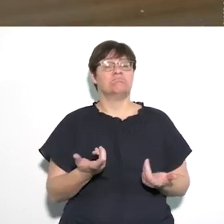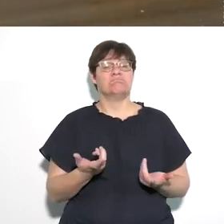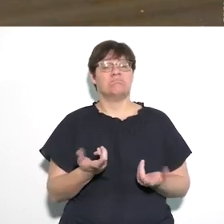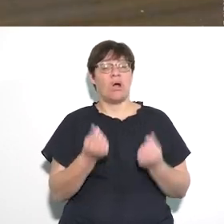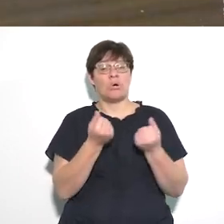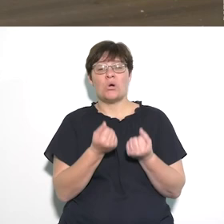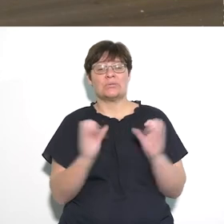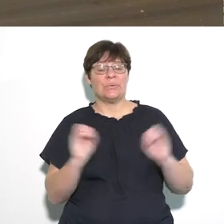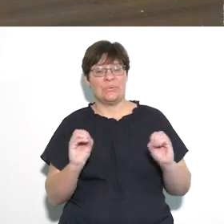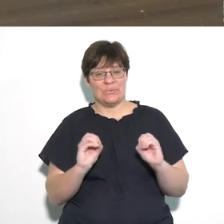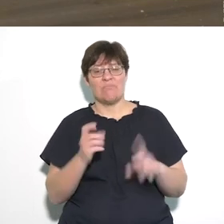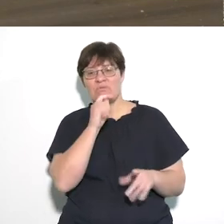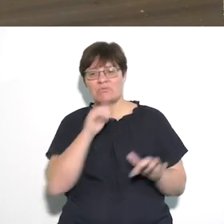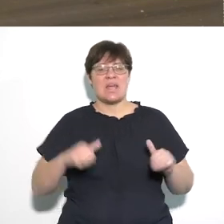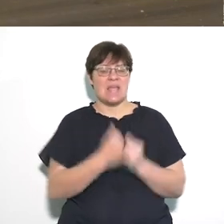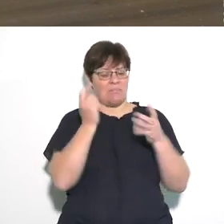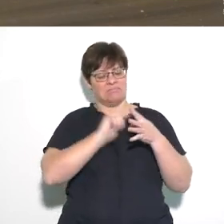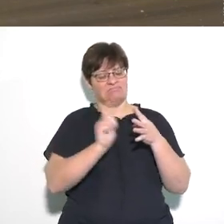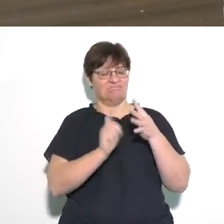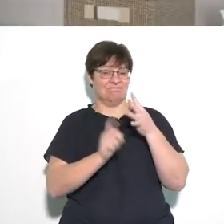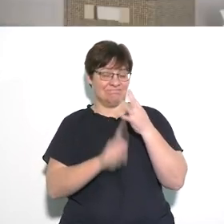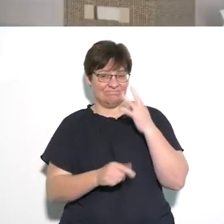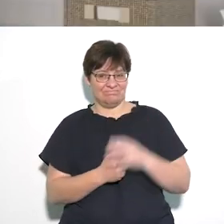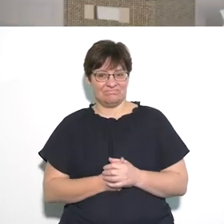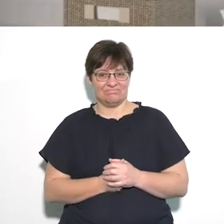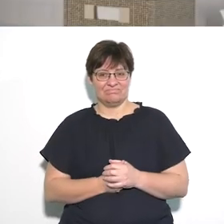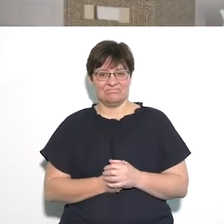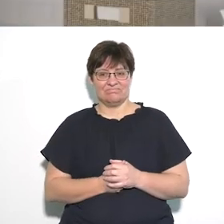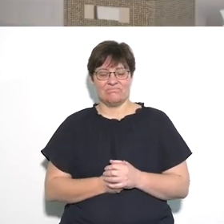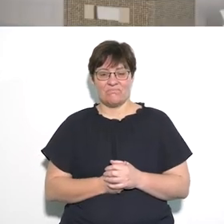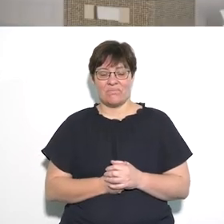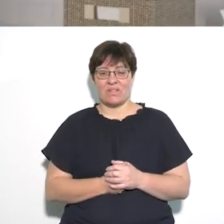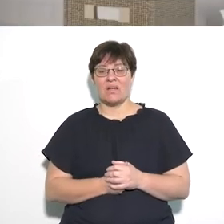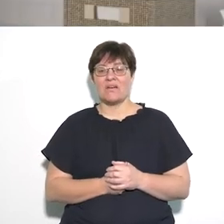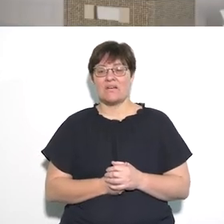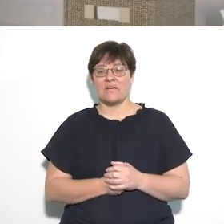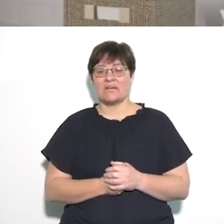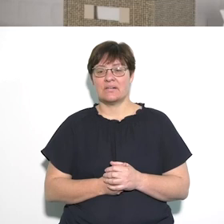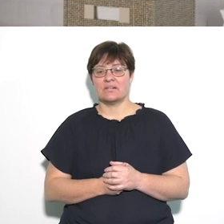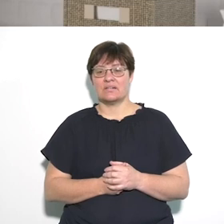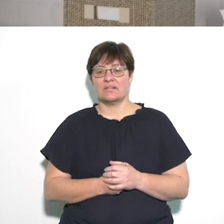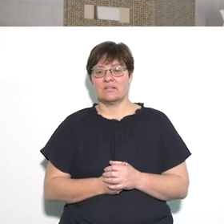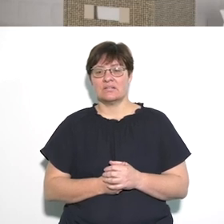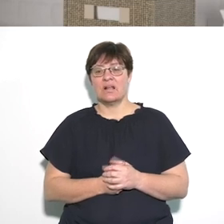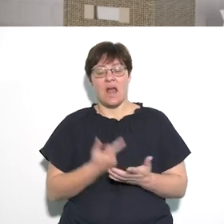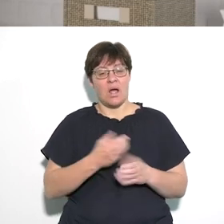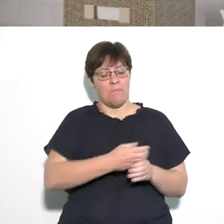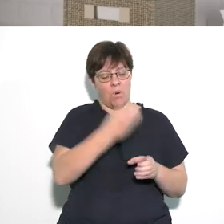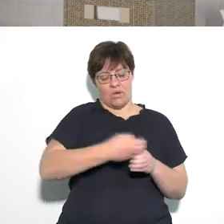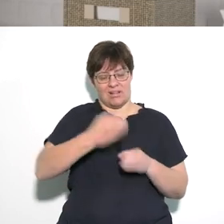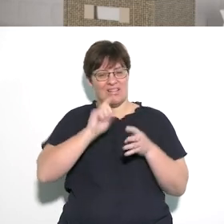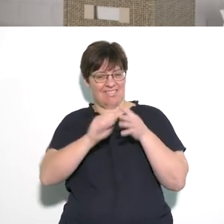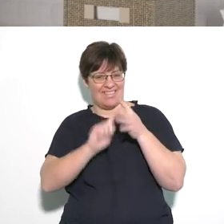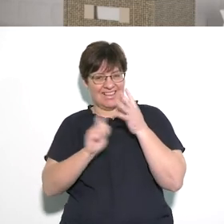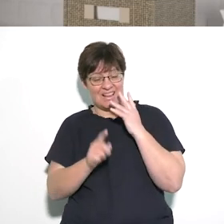no cost ball really, that you can use for a number of games. I've got examples here of an assortment of bottles